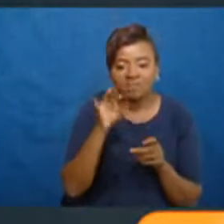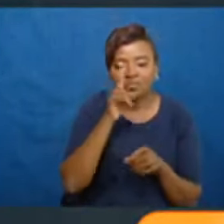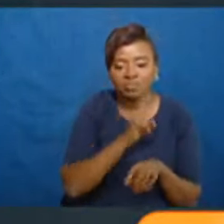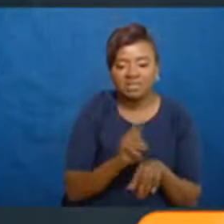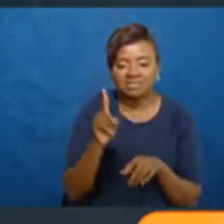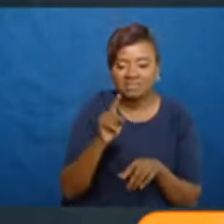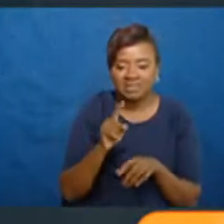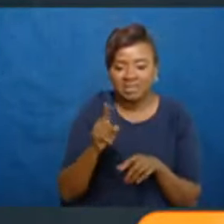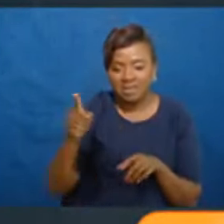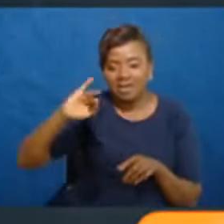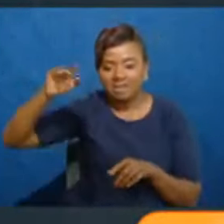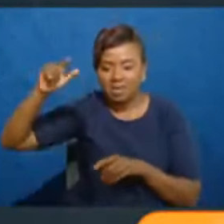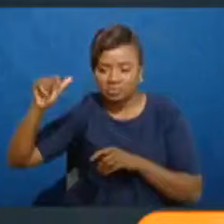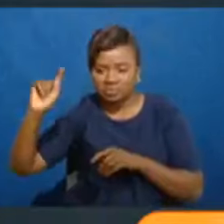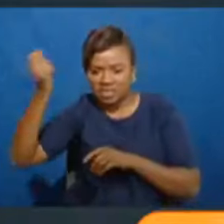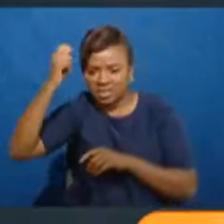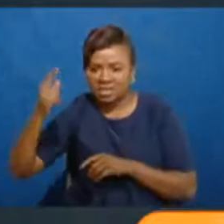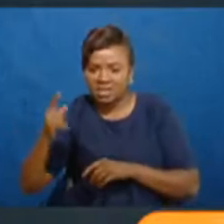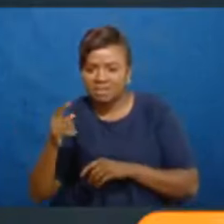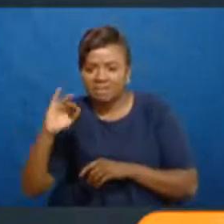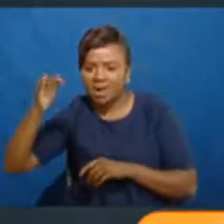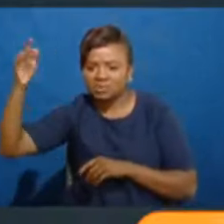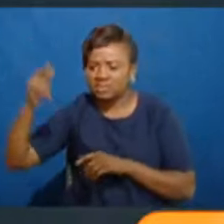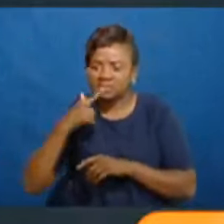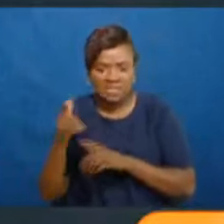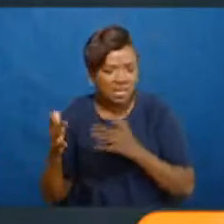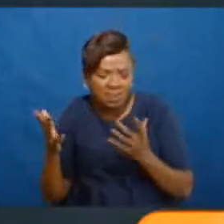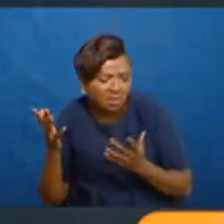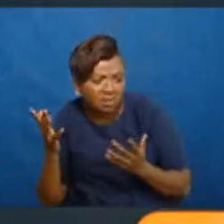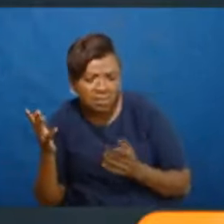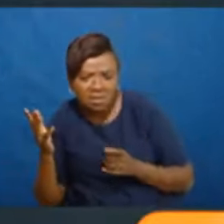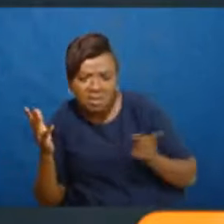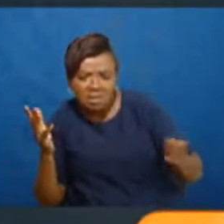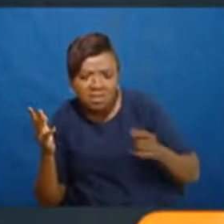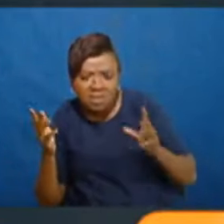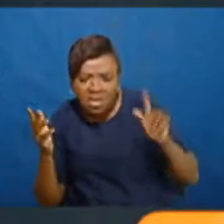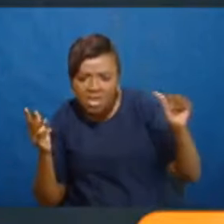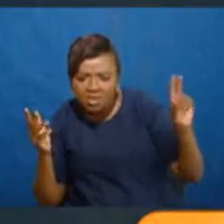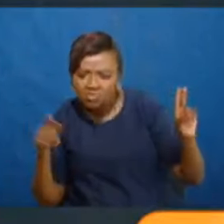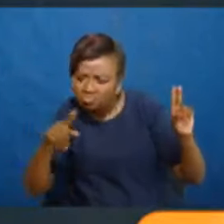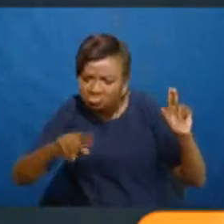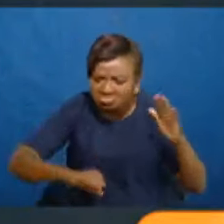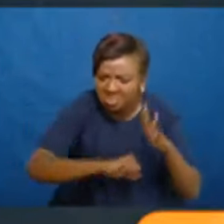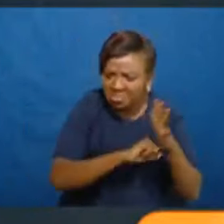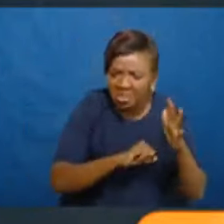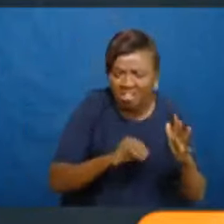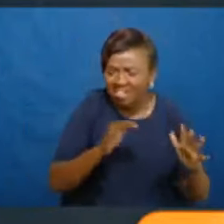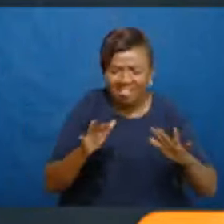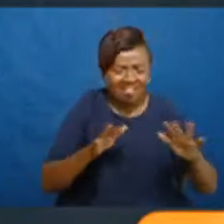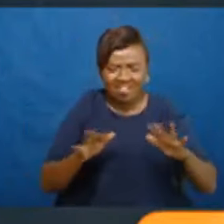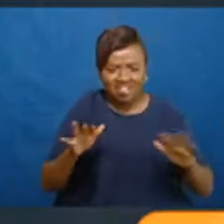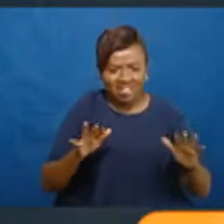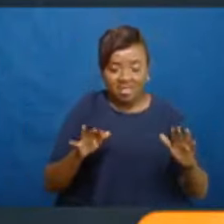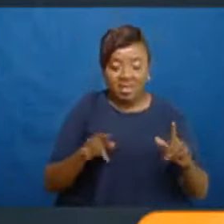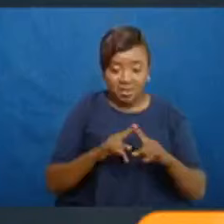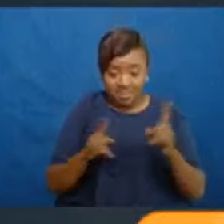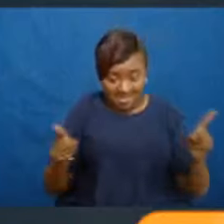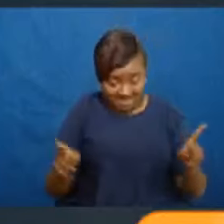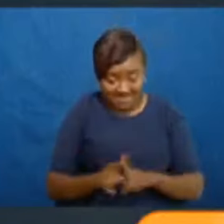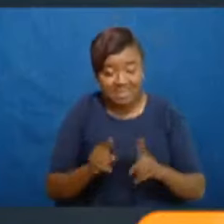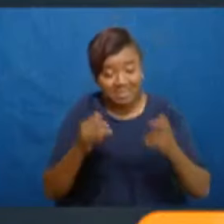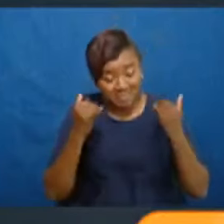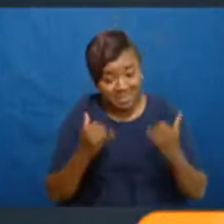know, the mountain was starting to say, hey, what's going on here? Now, this cabinet reshuffle, it's only a matter of time before it